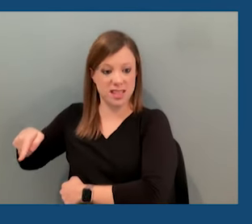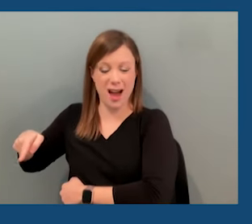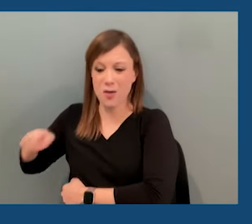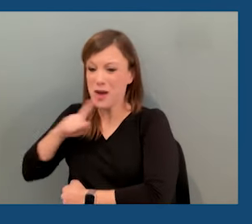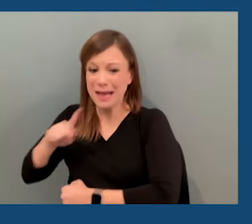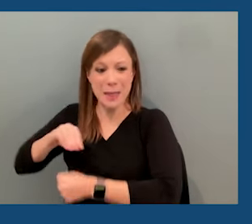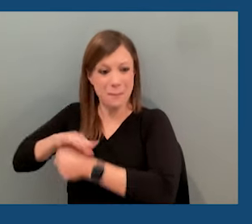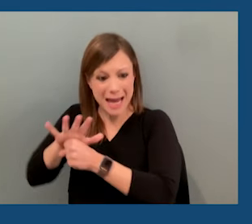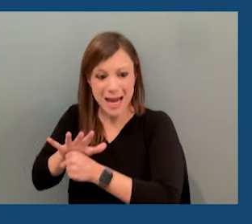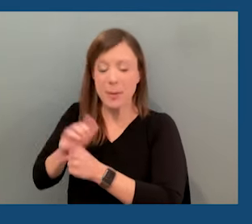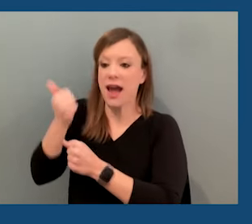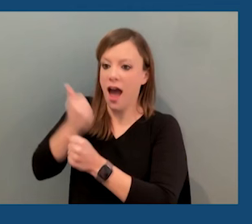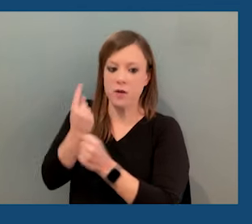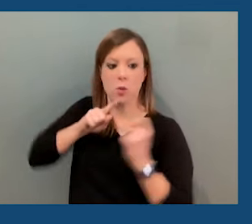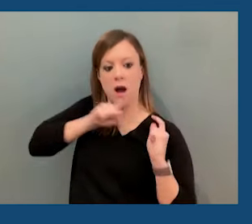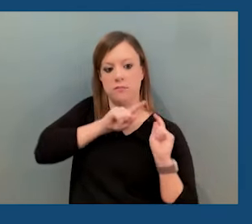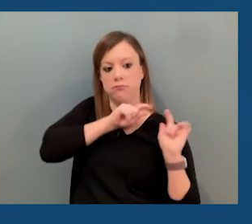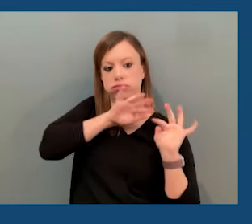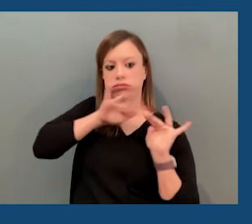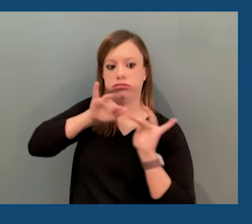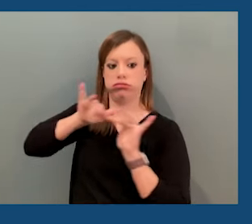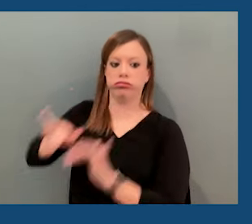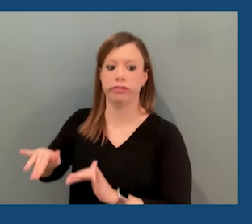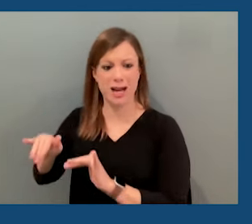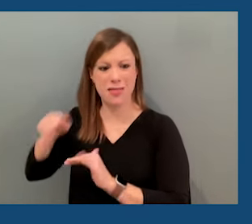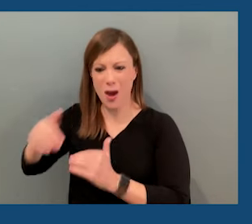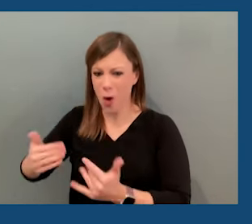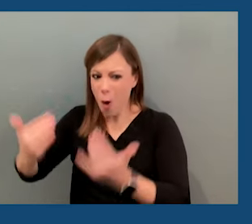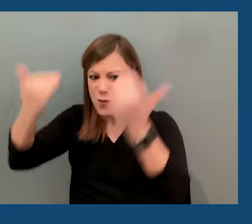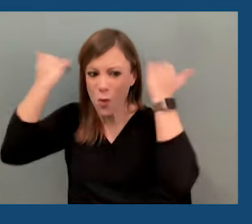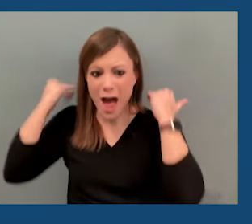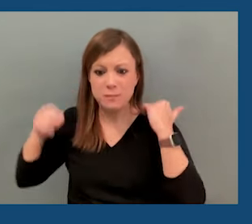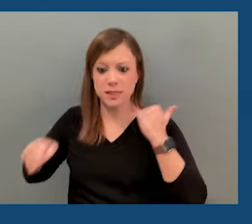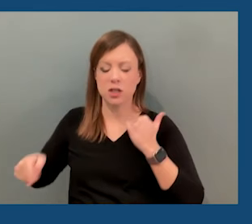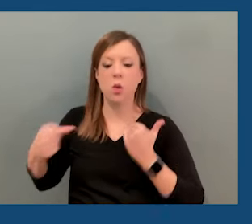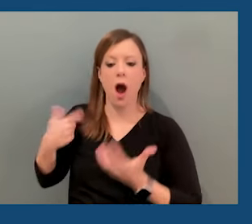the Hudson Valley, including $62 million right here for three hospitals